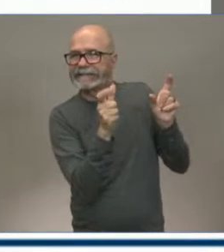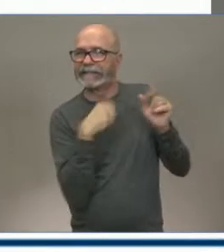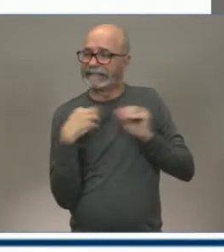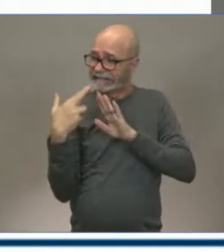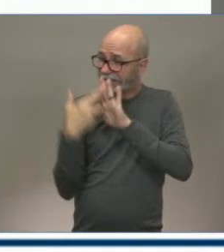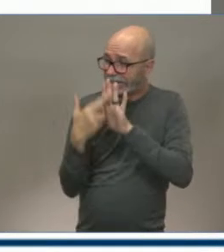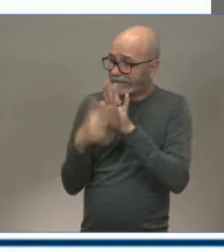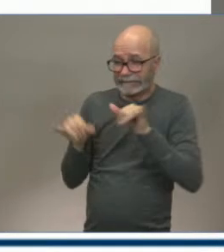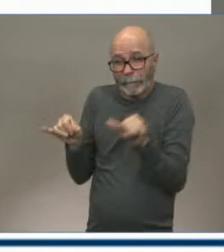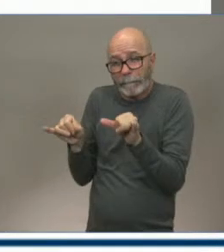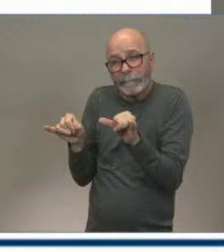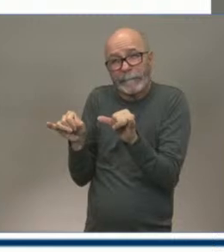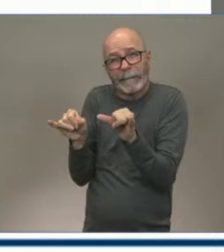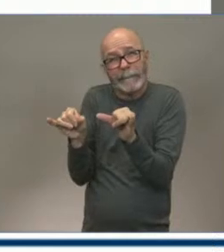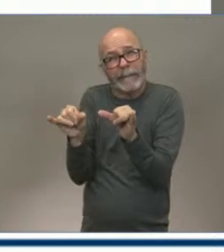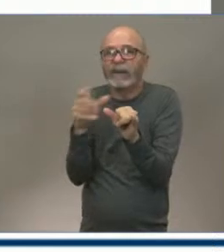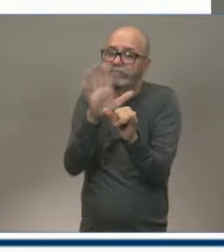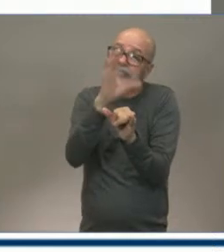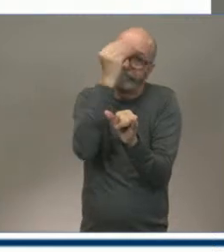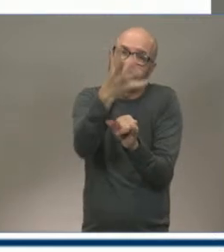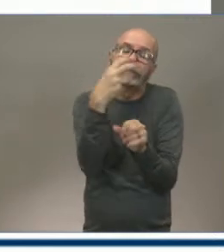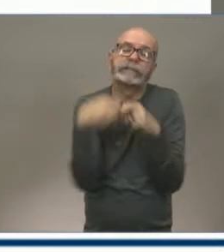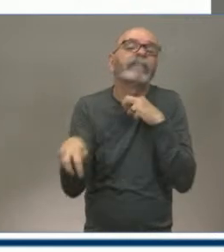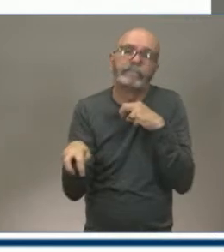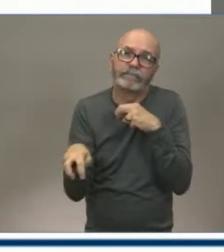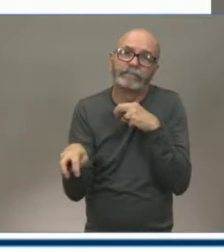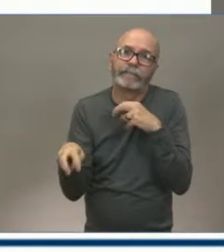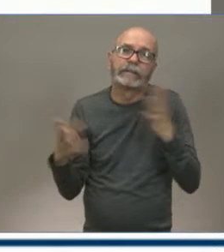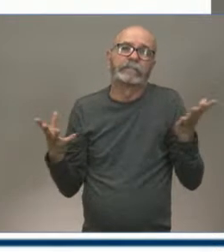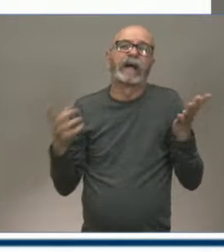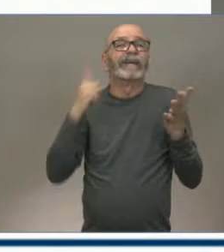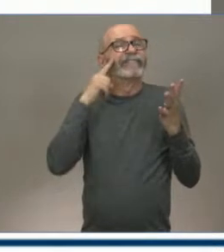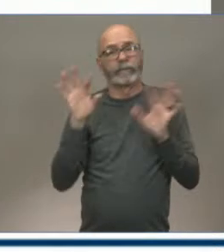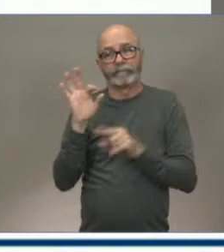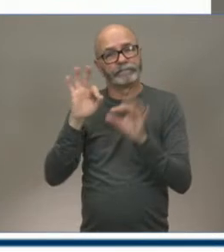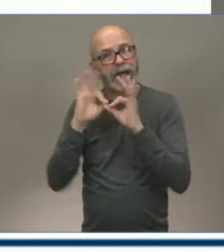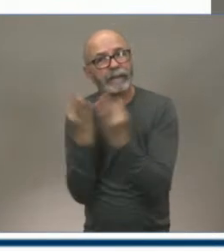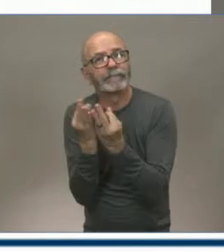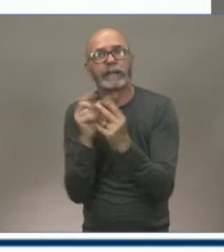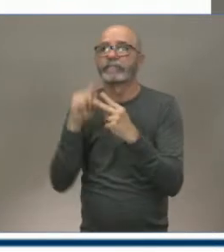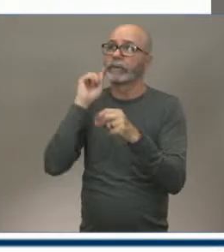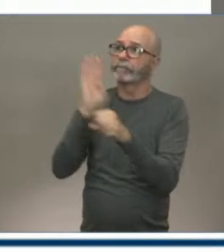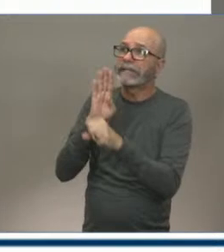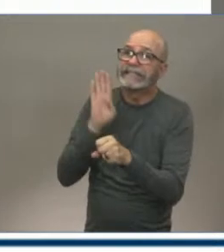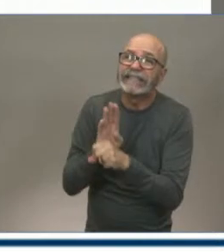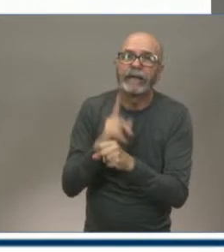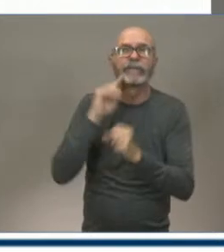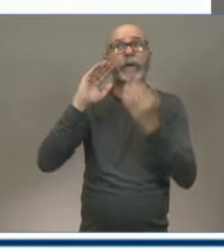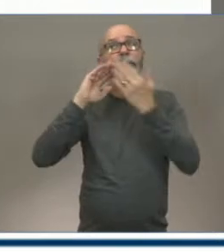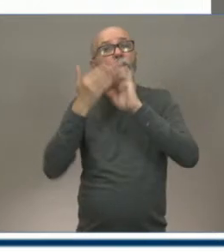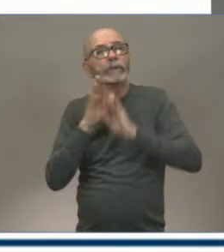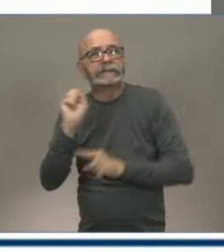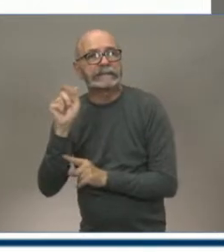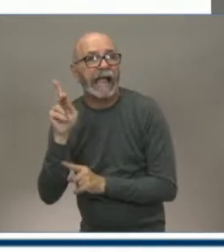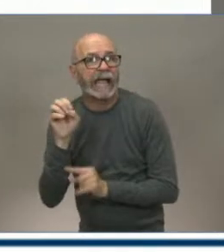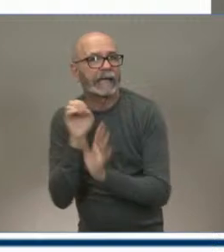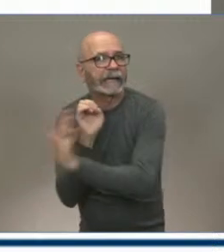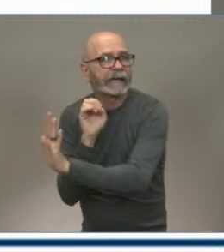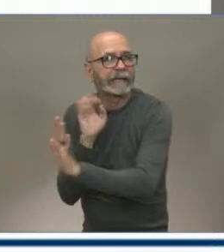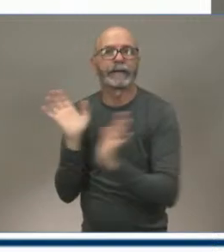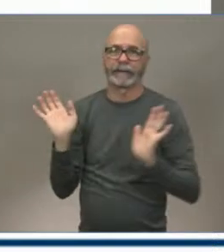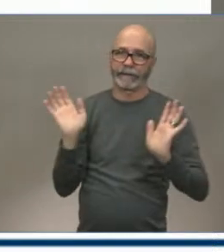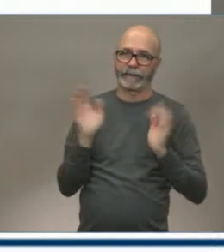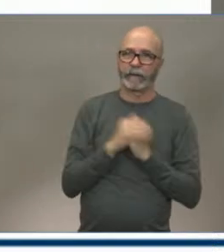It's hard for people, it's hard for families, it's hard for businesses. It's hard on communities. But I hope you can look